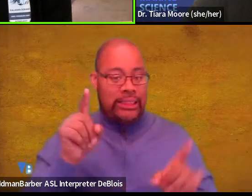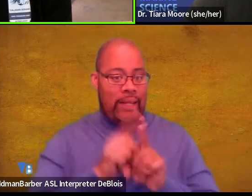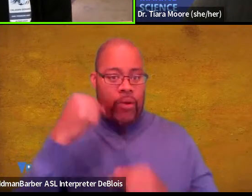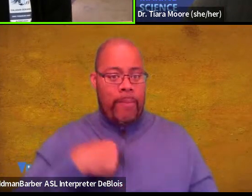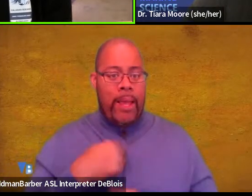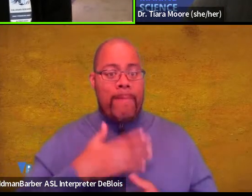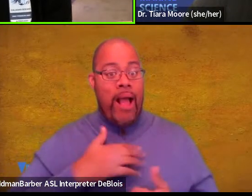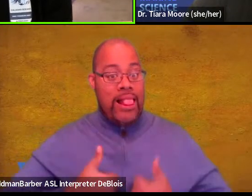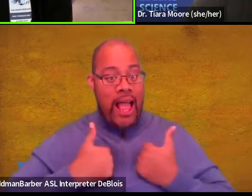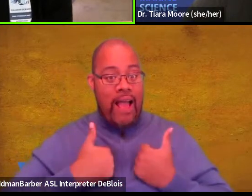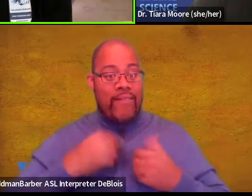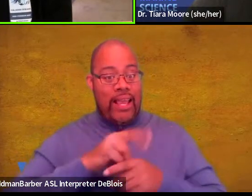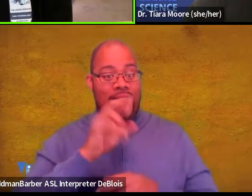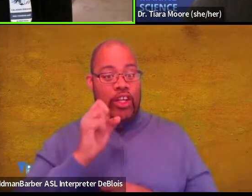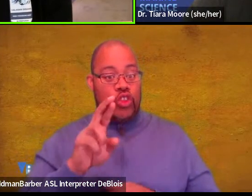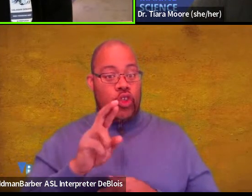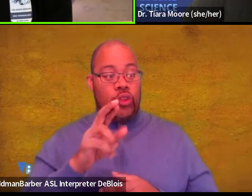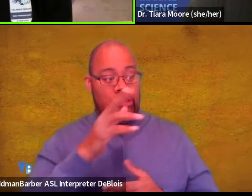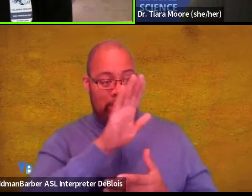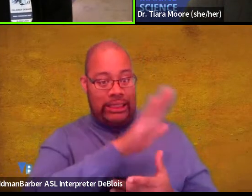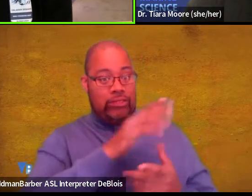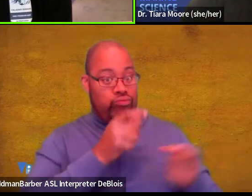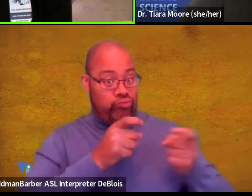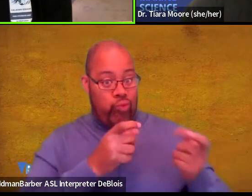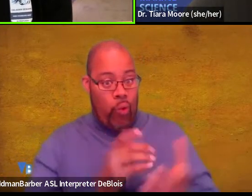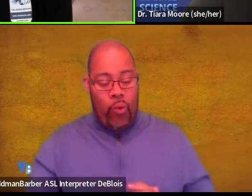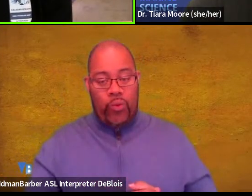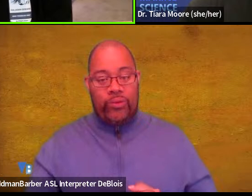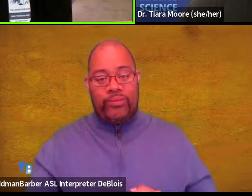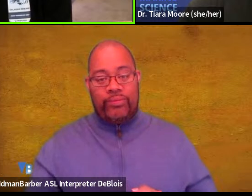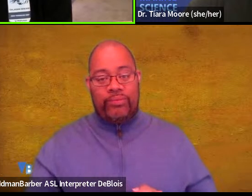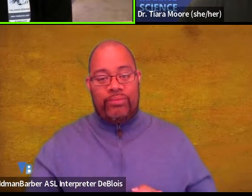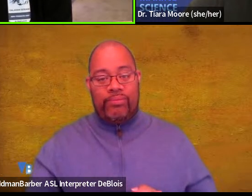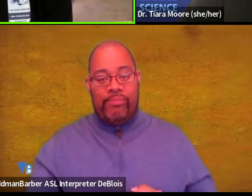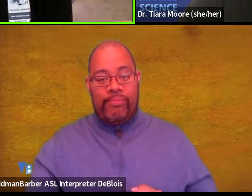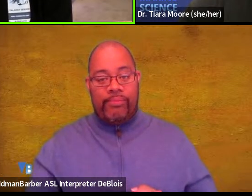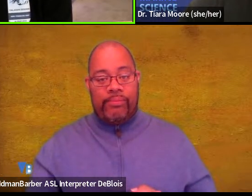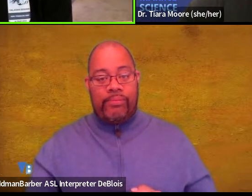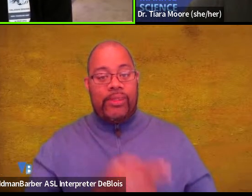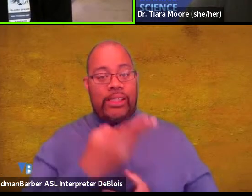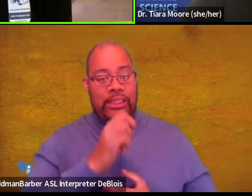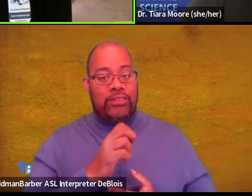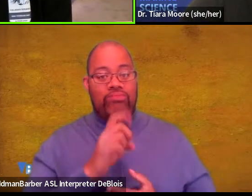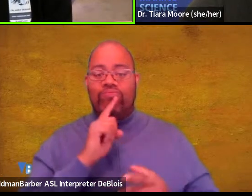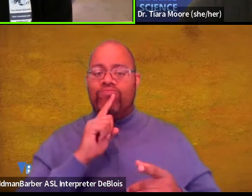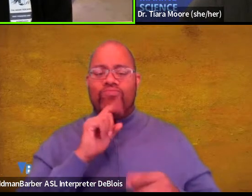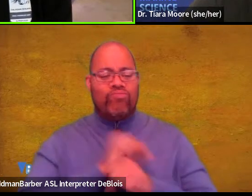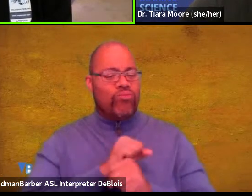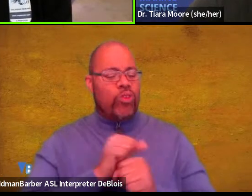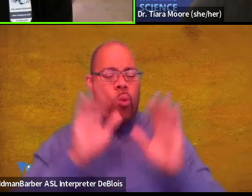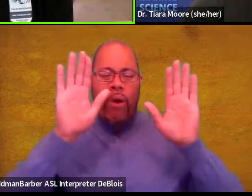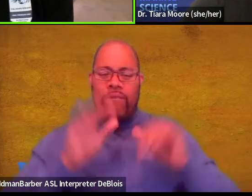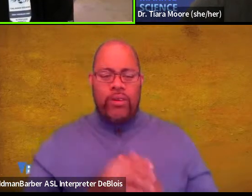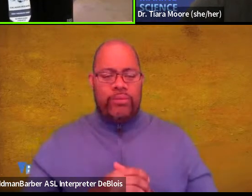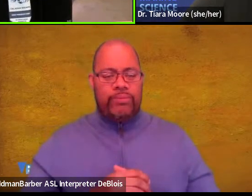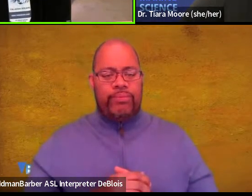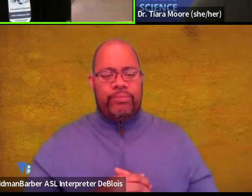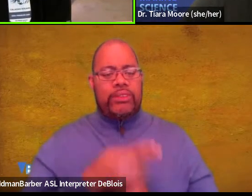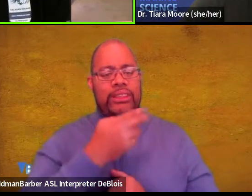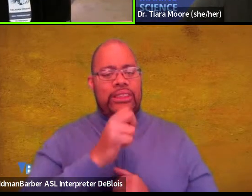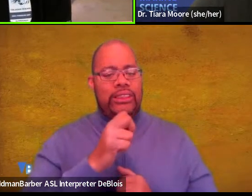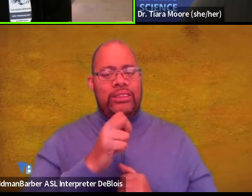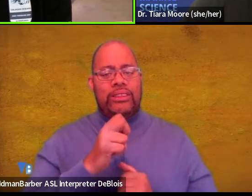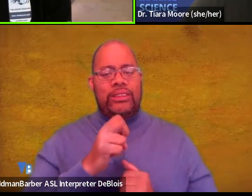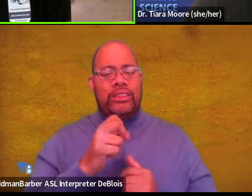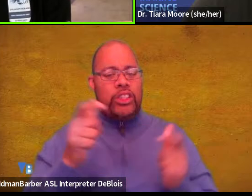for me. My life was in Victor Vescovo's hands, and he's absolutely stellar. He has